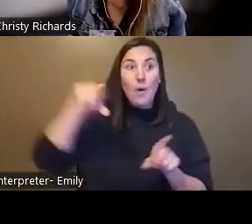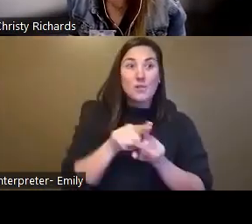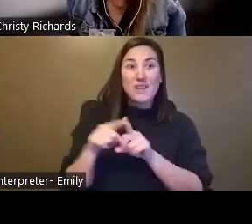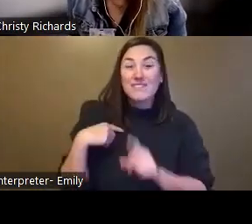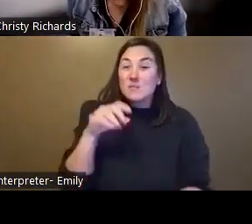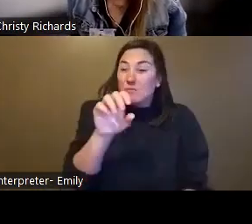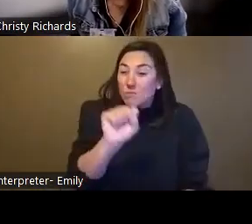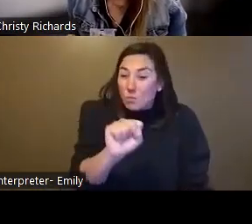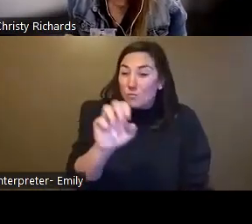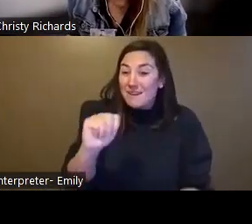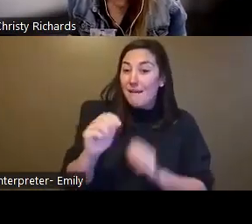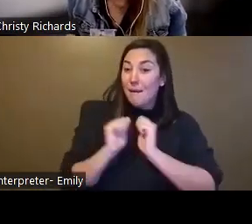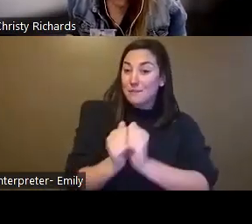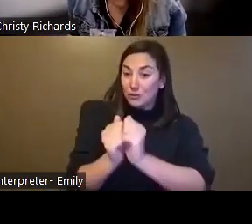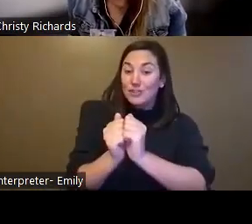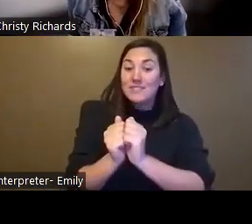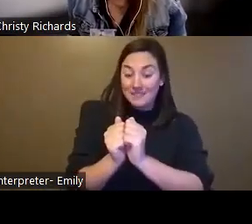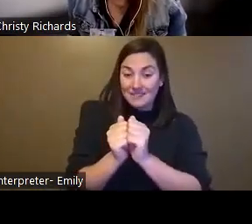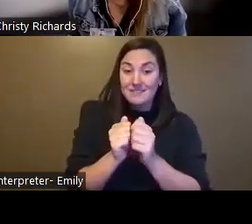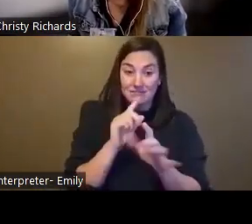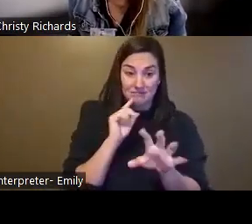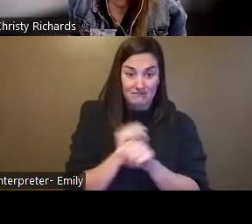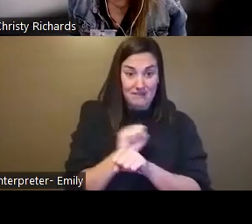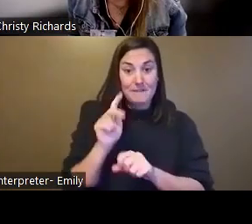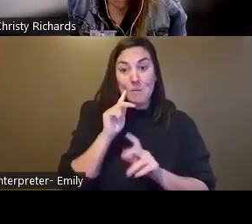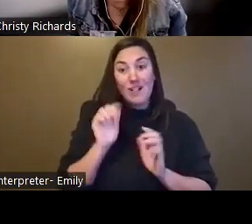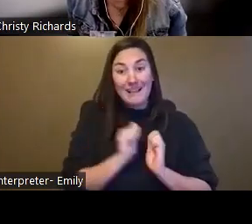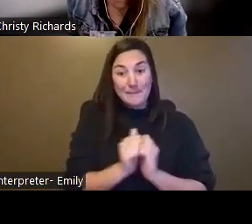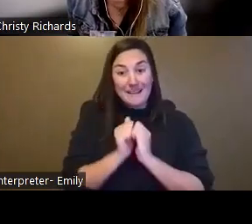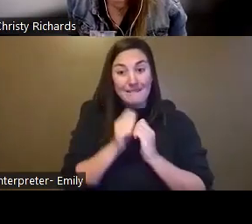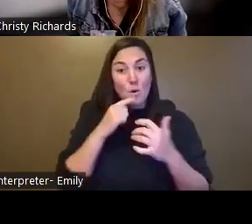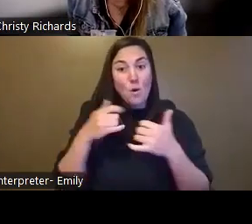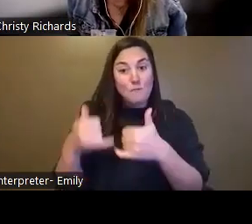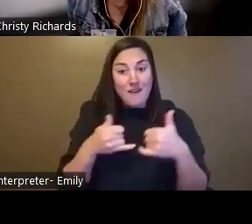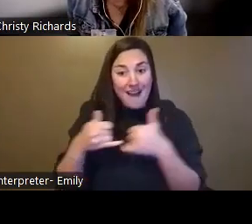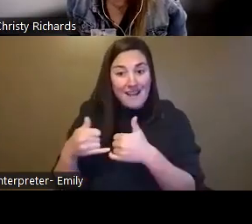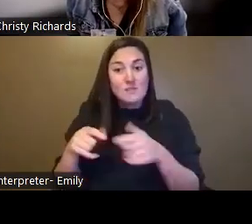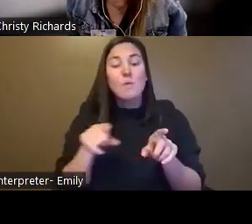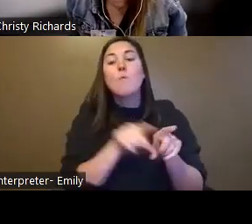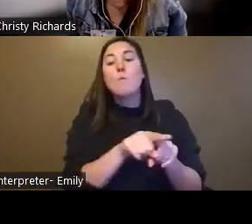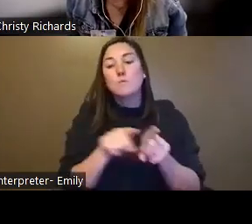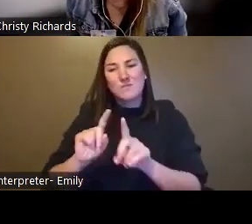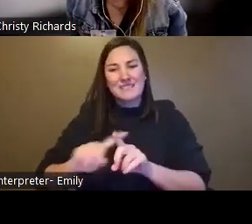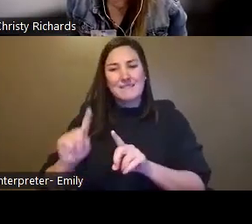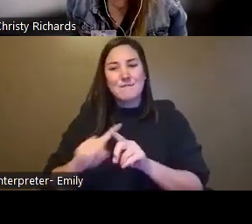had, where they would actually compete for prizes and vaping merchandise,